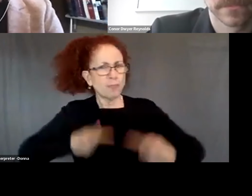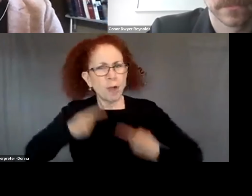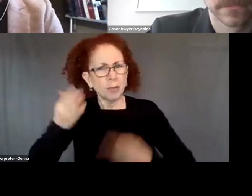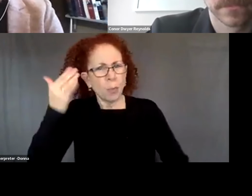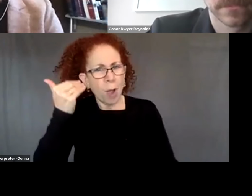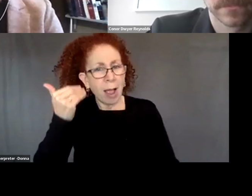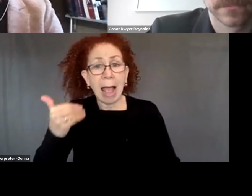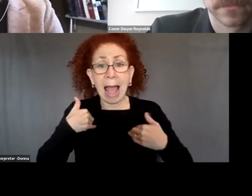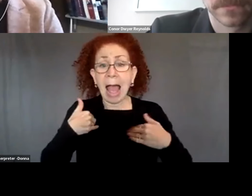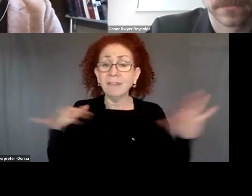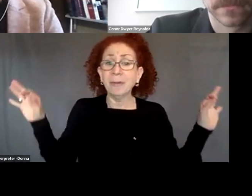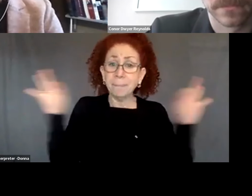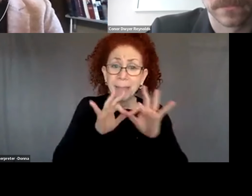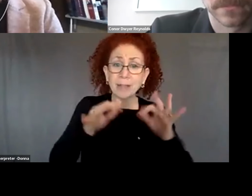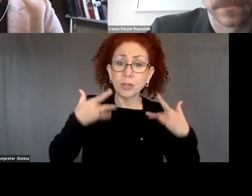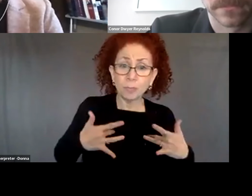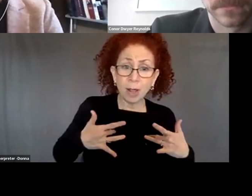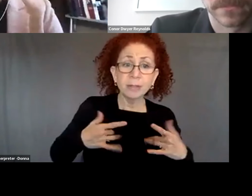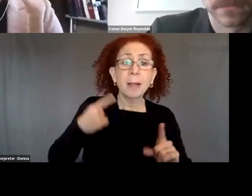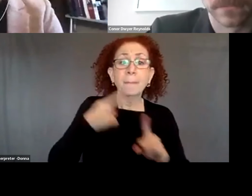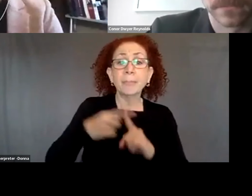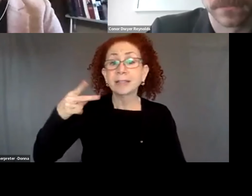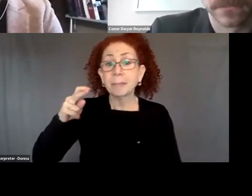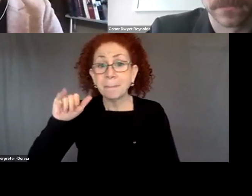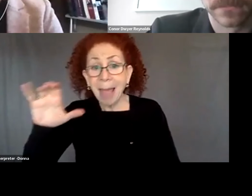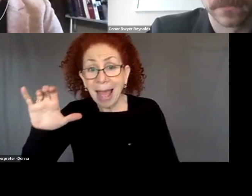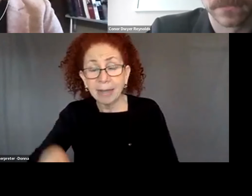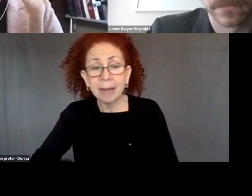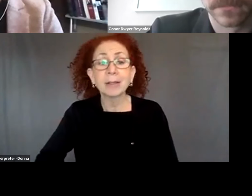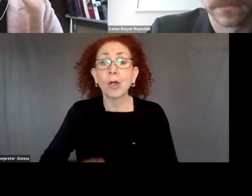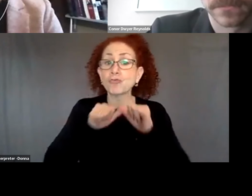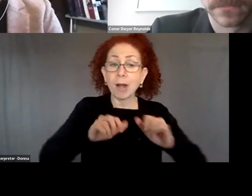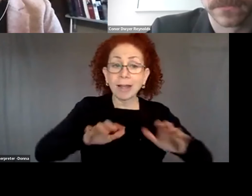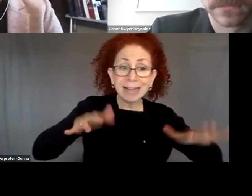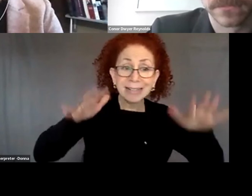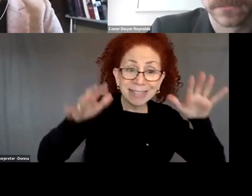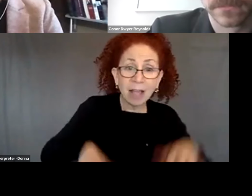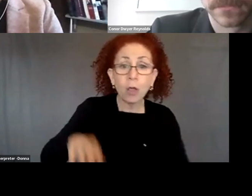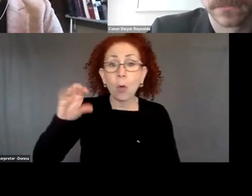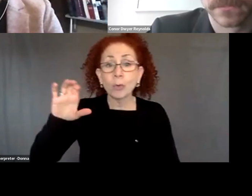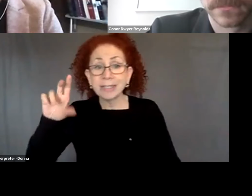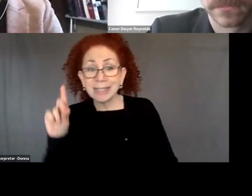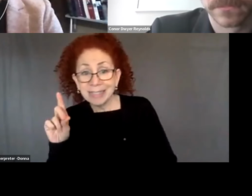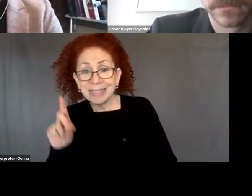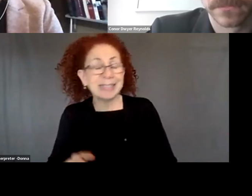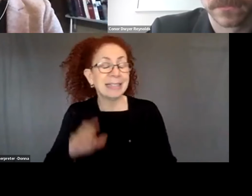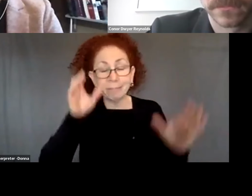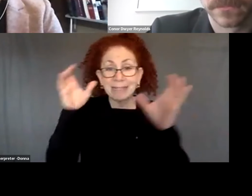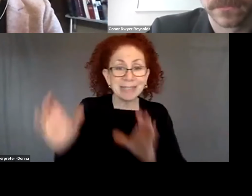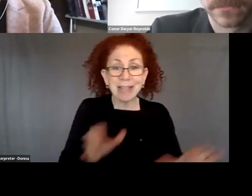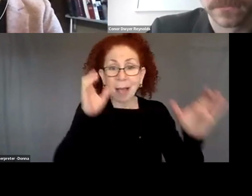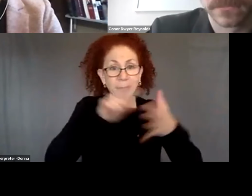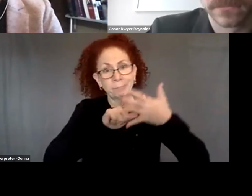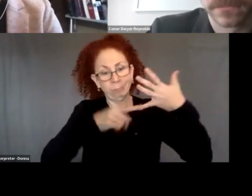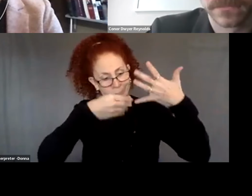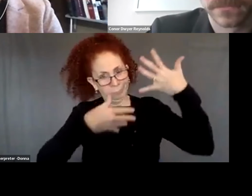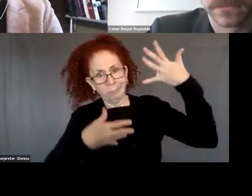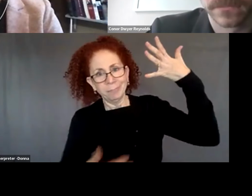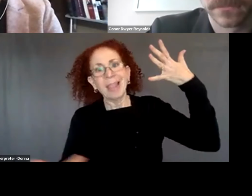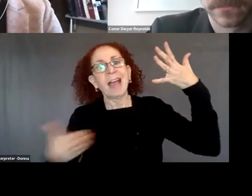major depressive disorder, I have panic disorder, I have chronic anxiety, I have OCD, I have insomnia. It is a long